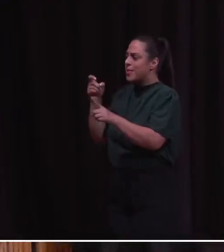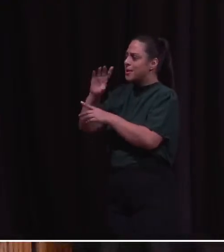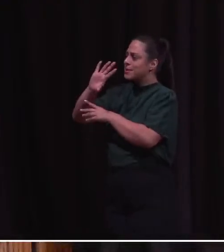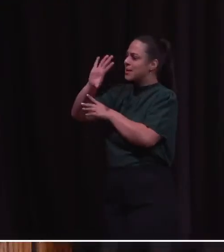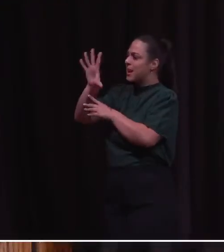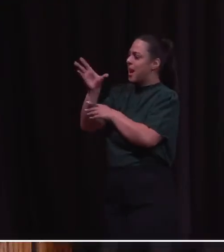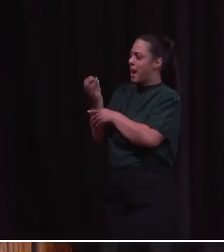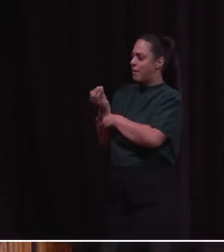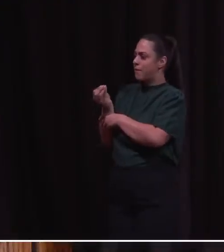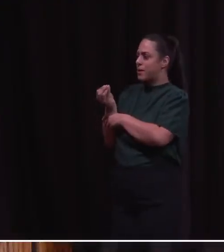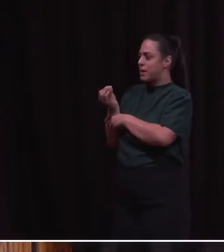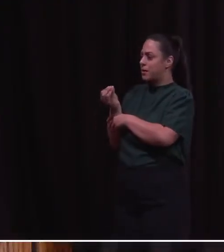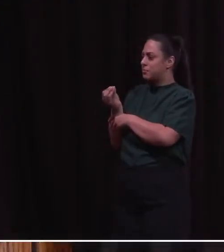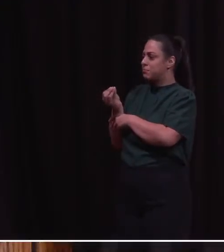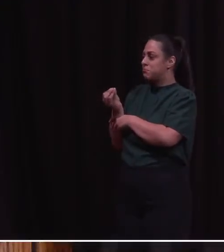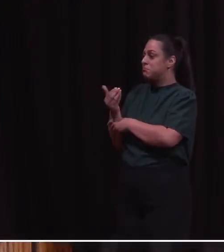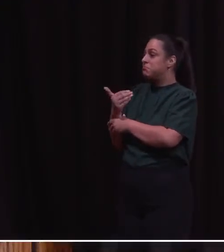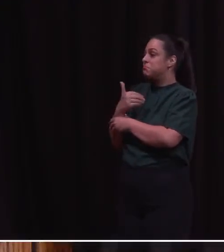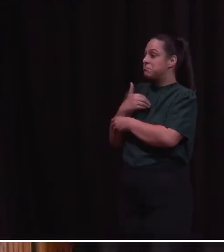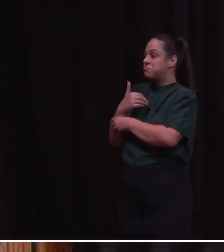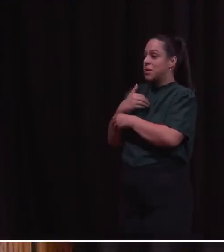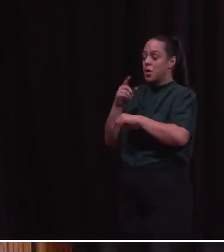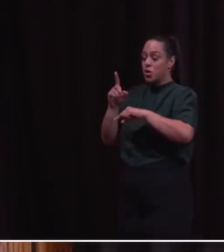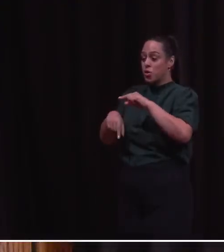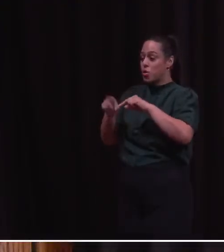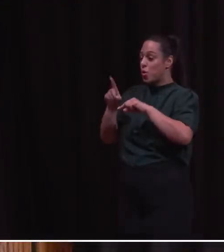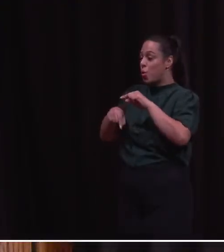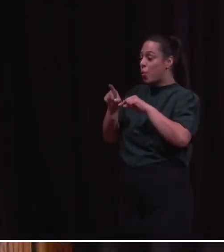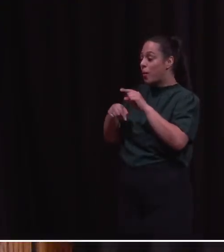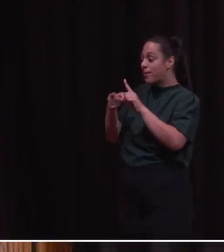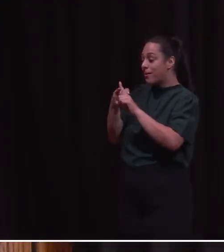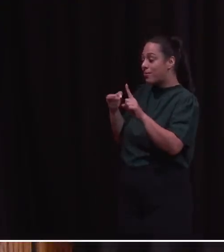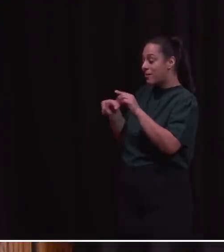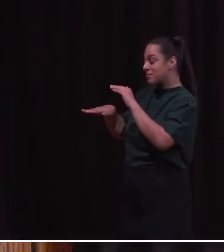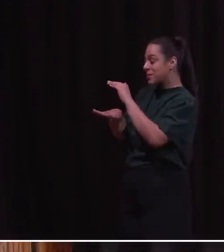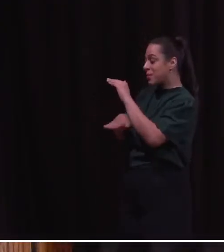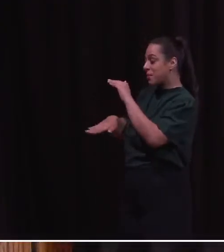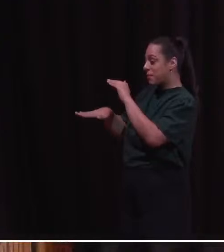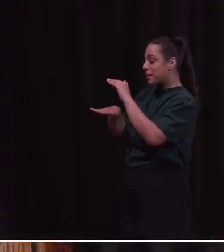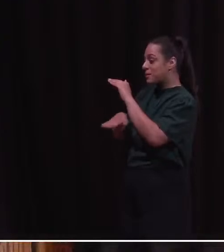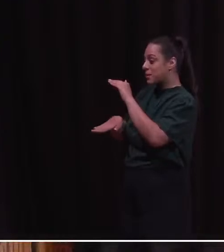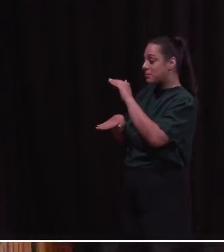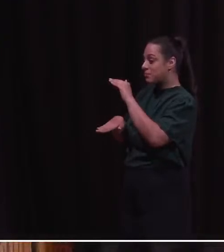Colonialization cannot be the starting point of anything and everything.